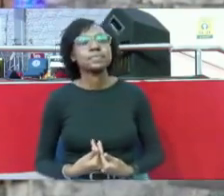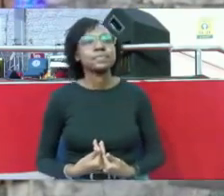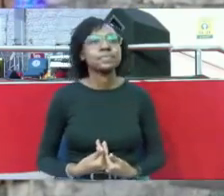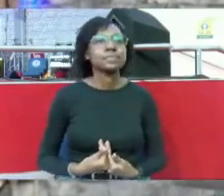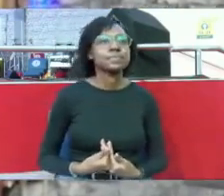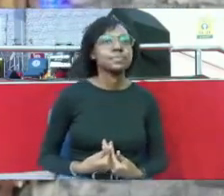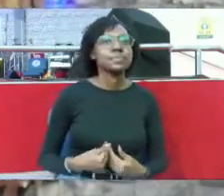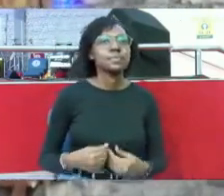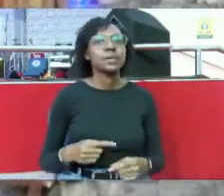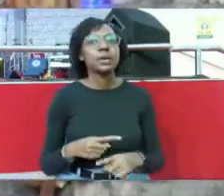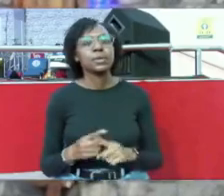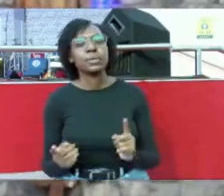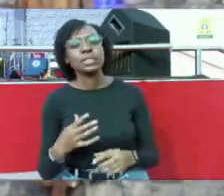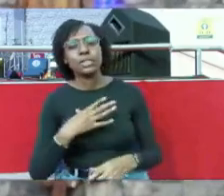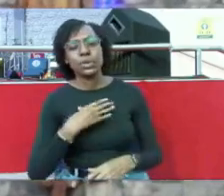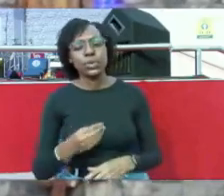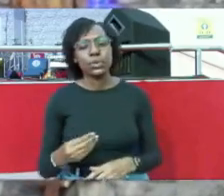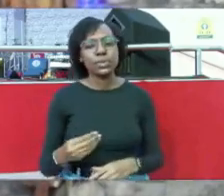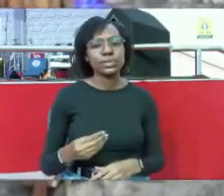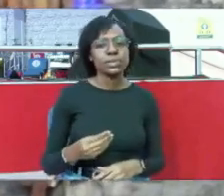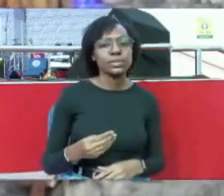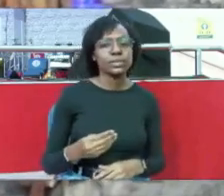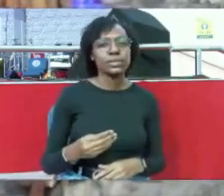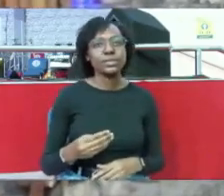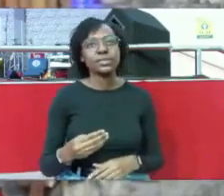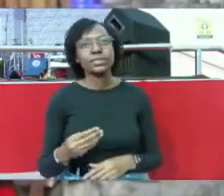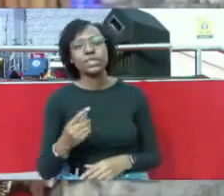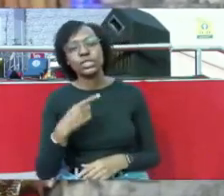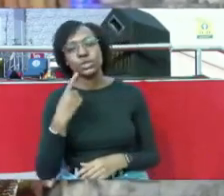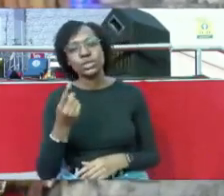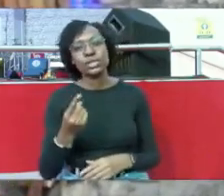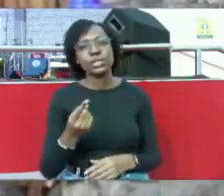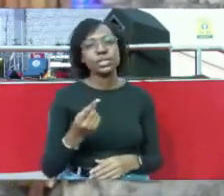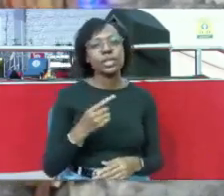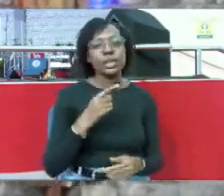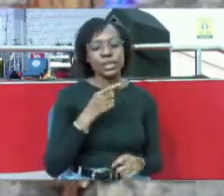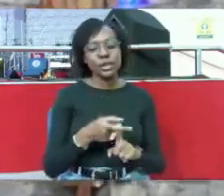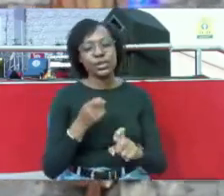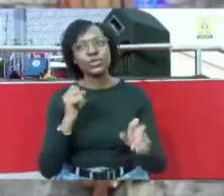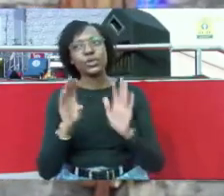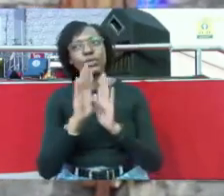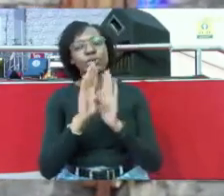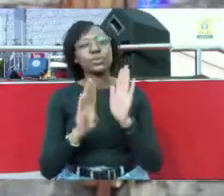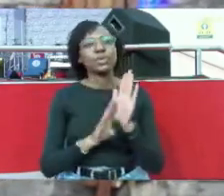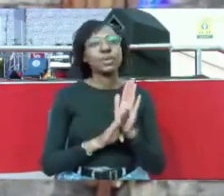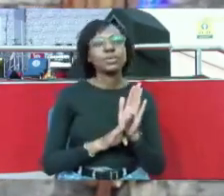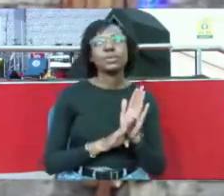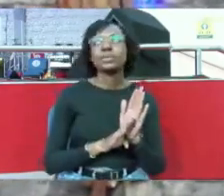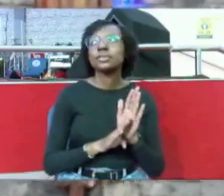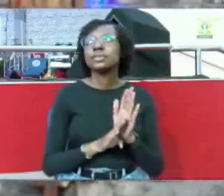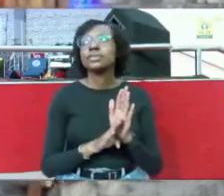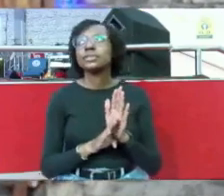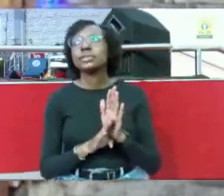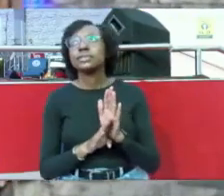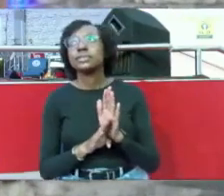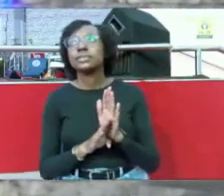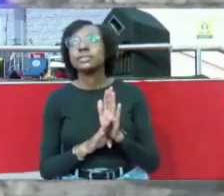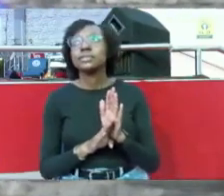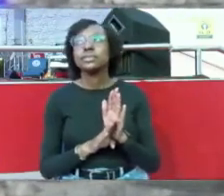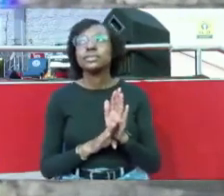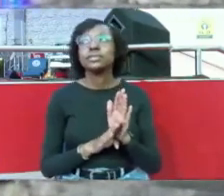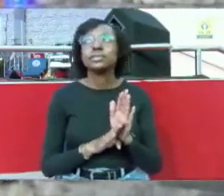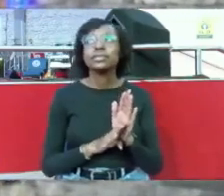But I want to bring something to us from the book of Psalms chapter 91 from verse 1